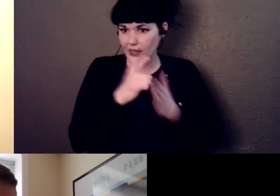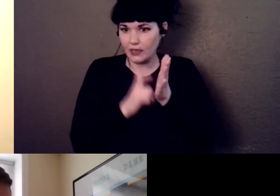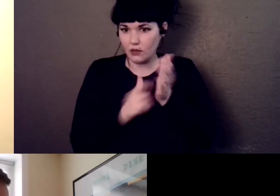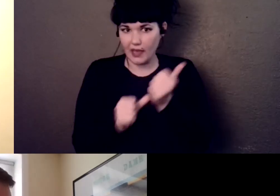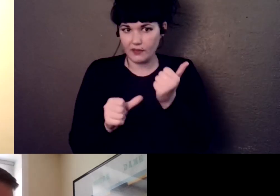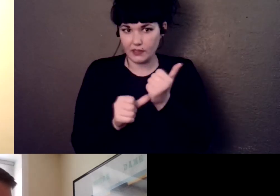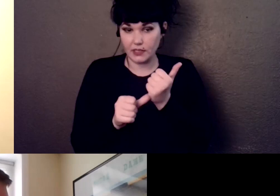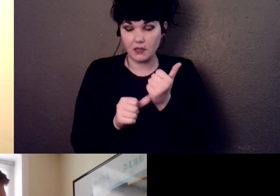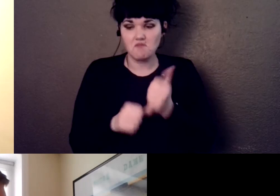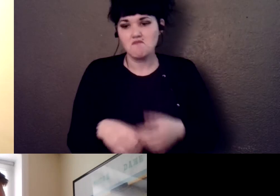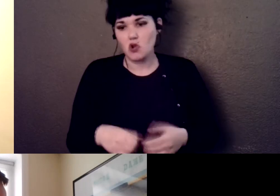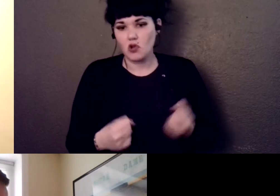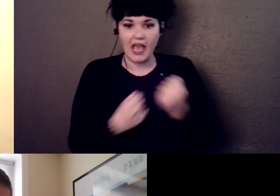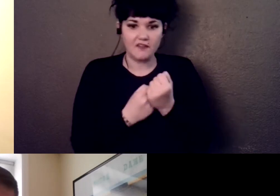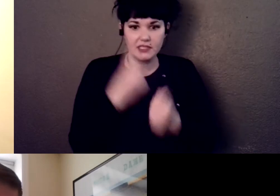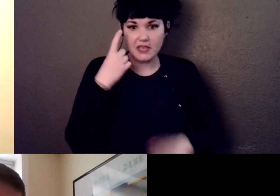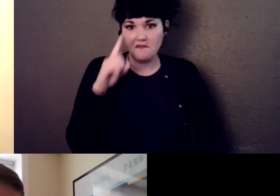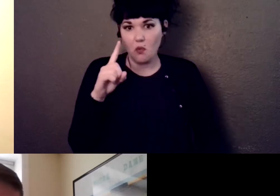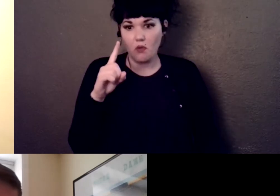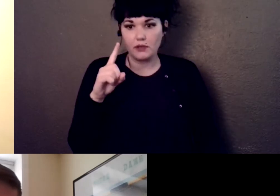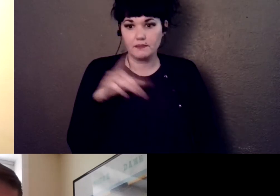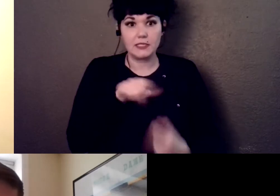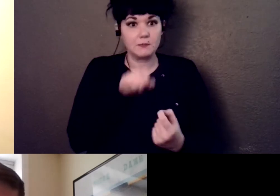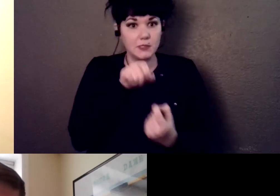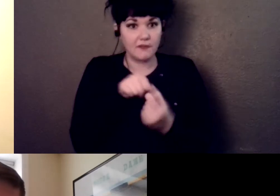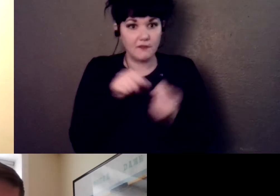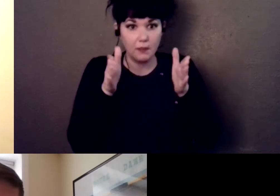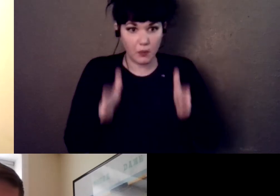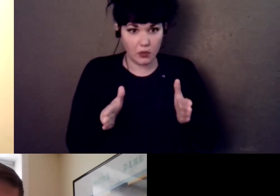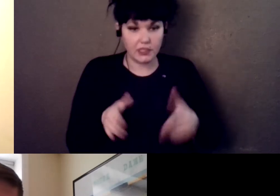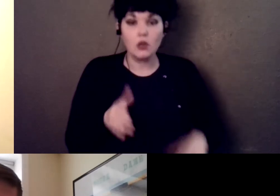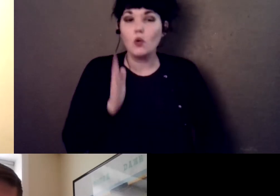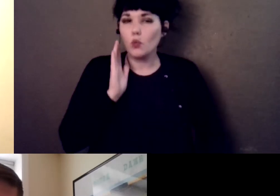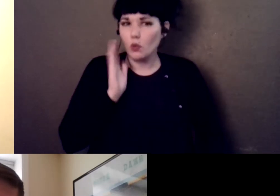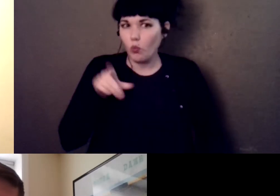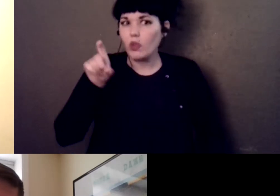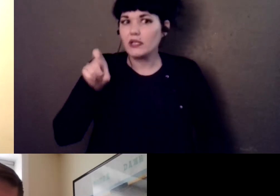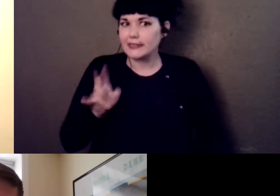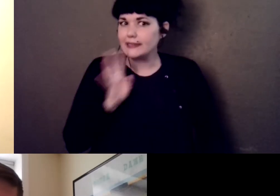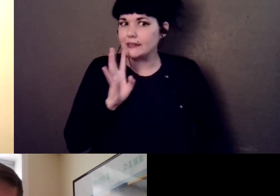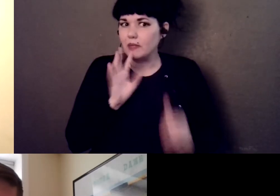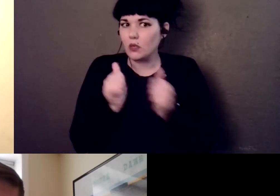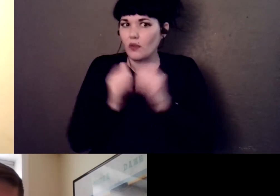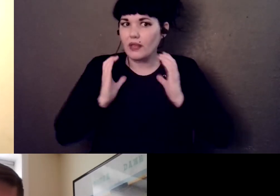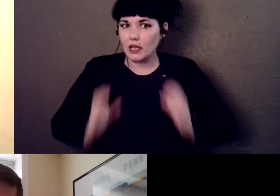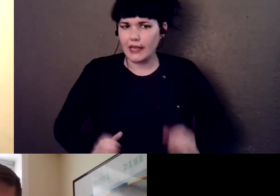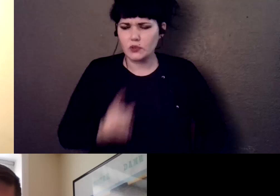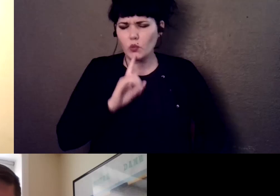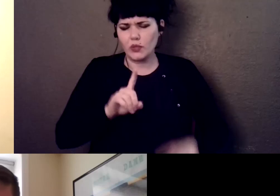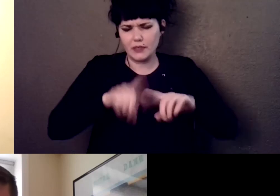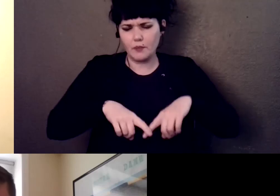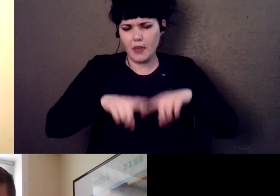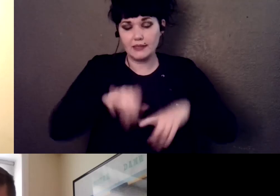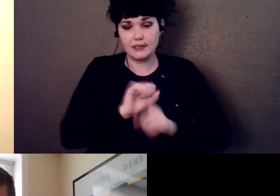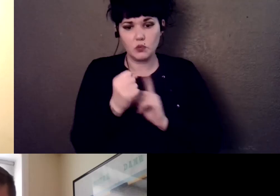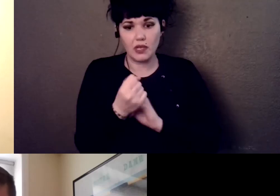a particular, individual, we would need to speak with the client. So I guess it depends upon the situation, but you can also then